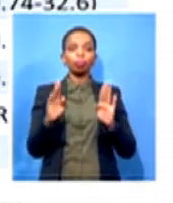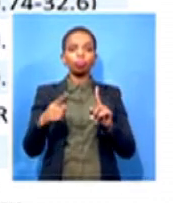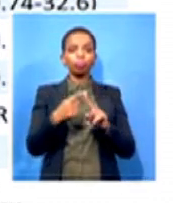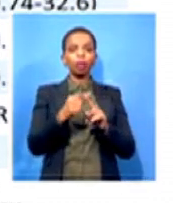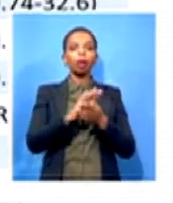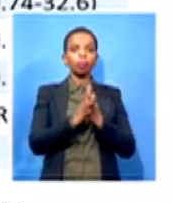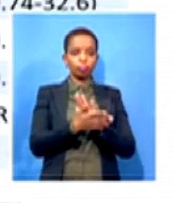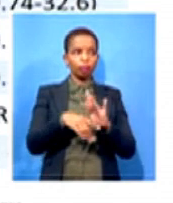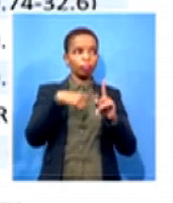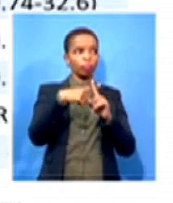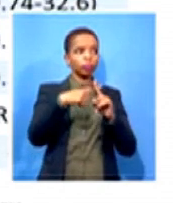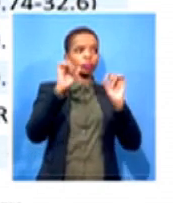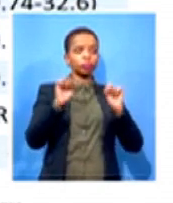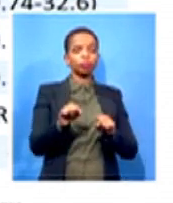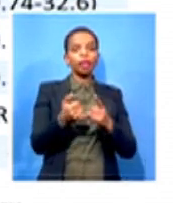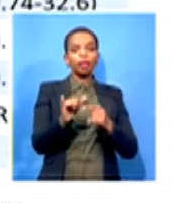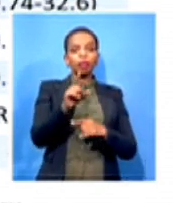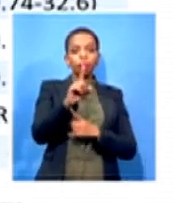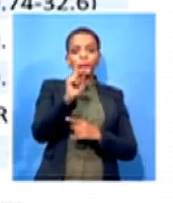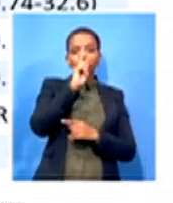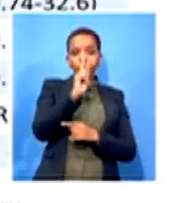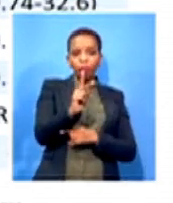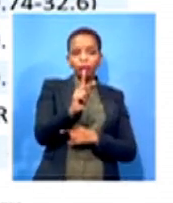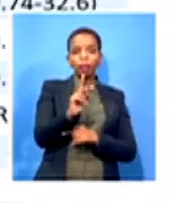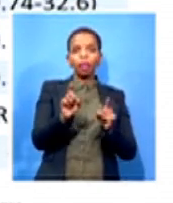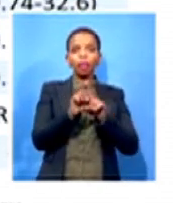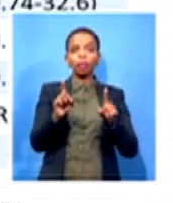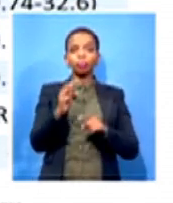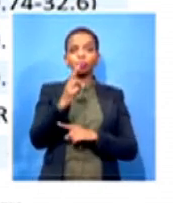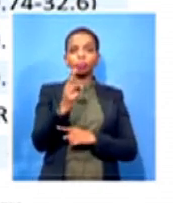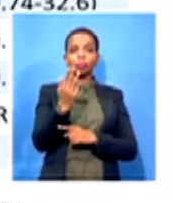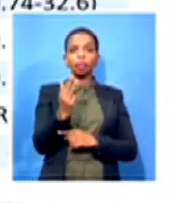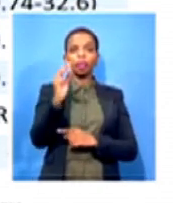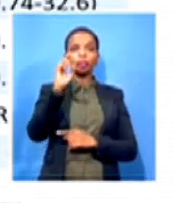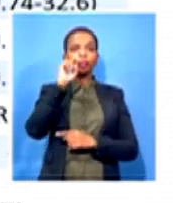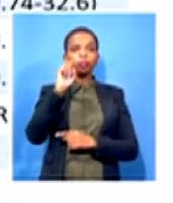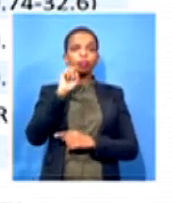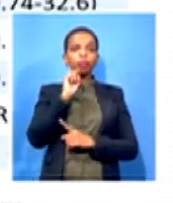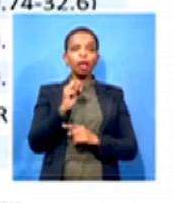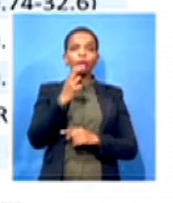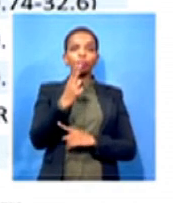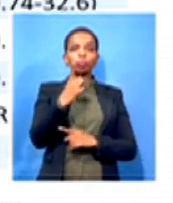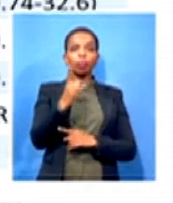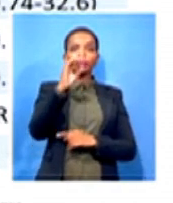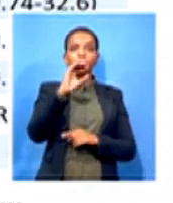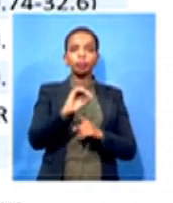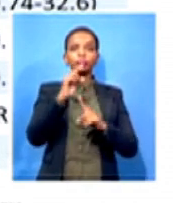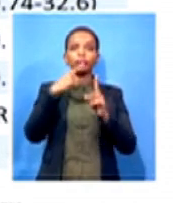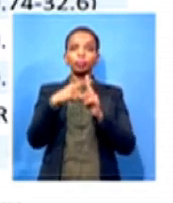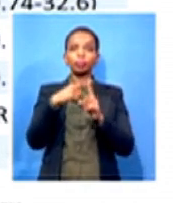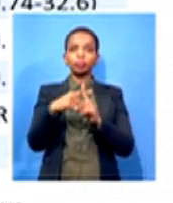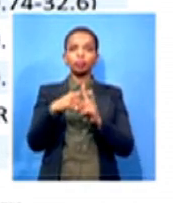old, 7.1% were positive. But again, if you compare with the adults overall, this